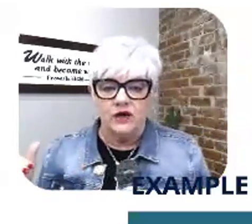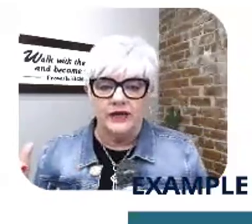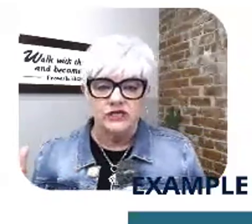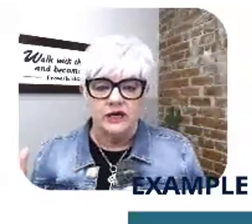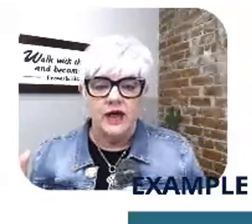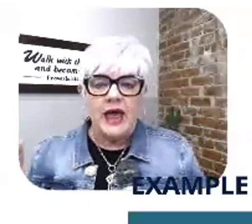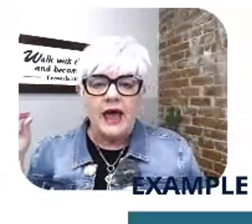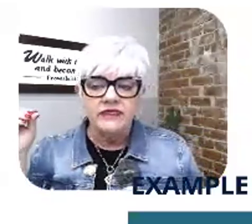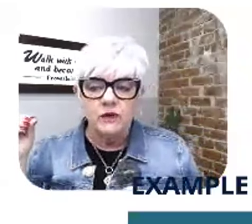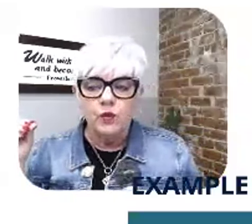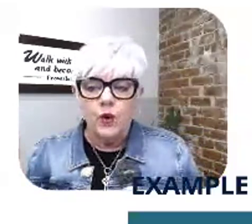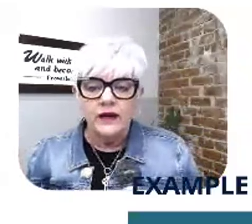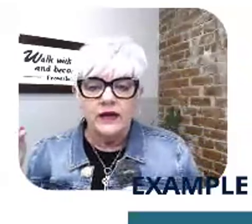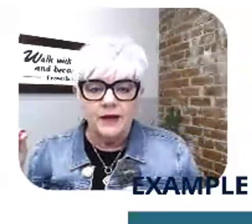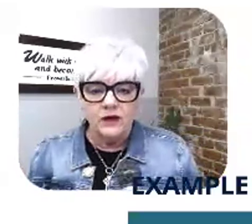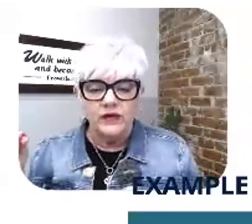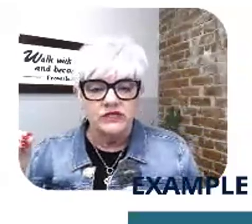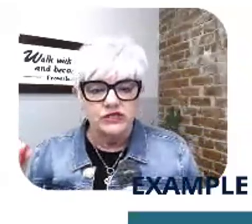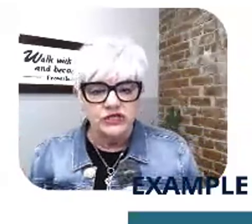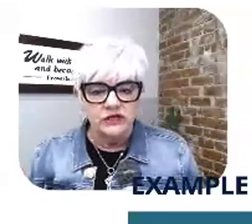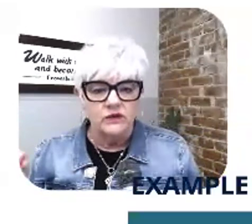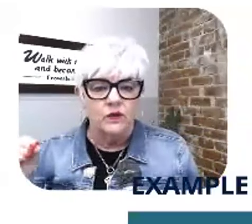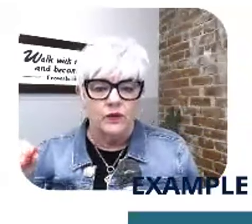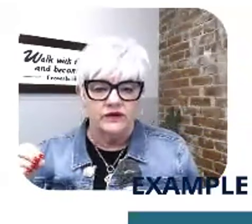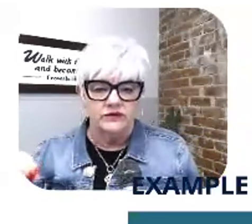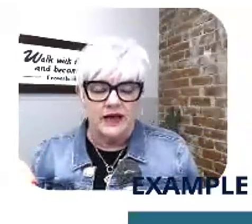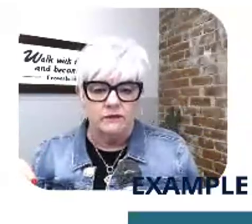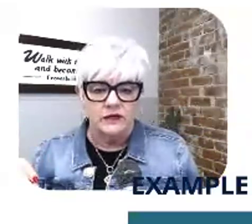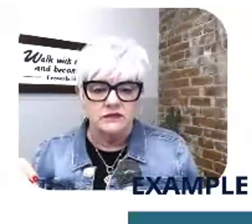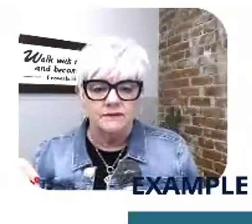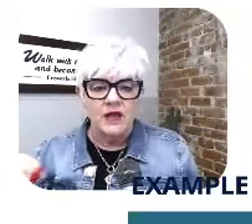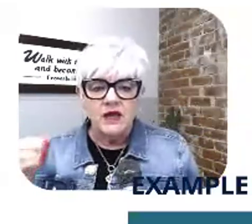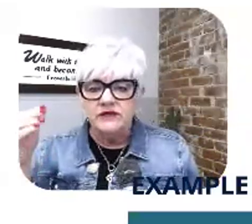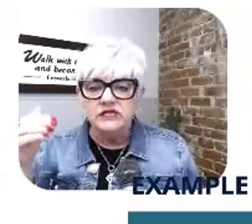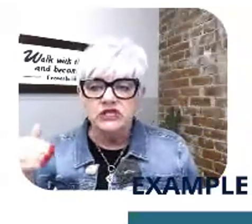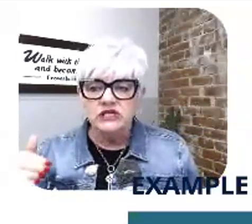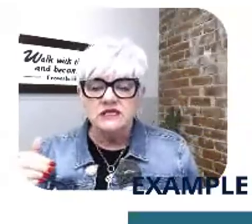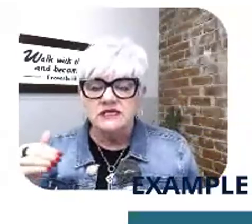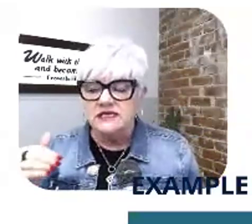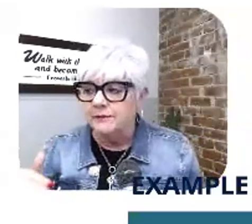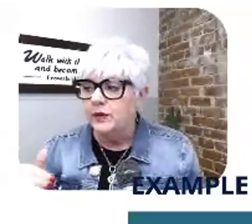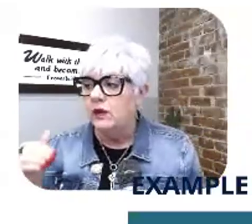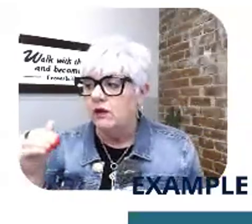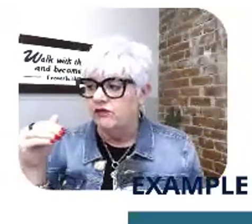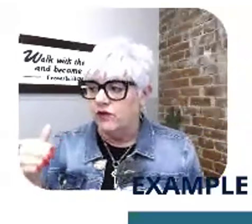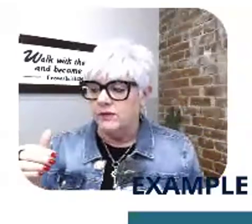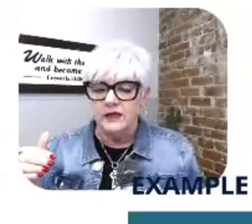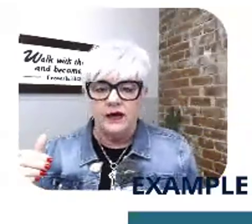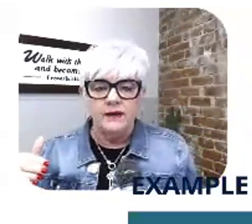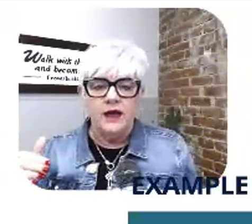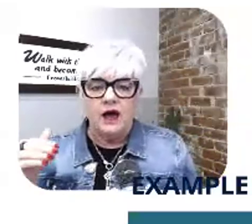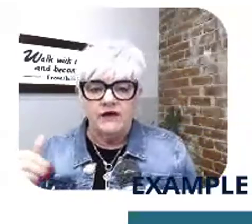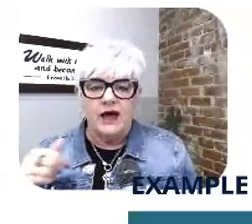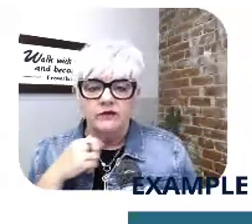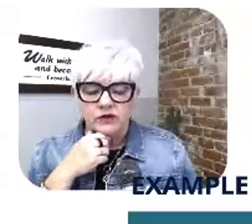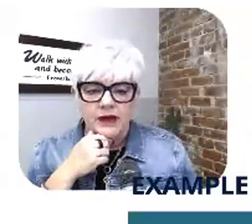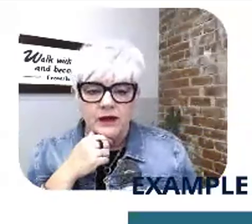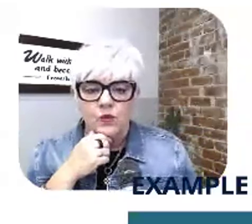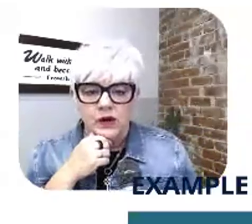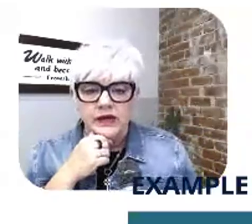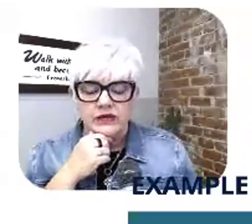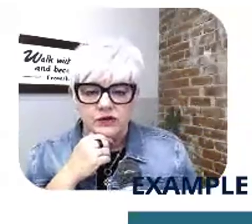the equation? And then what am I going to do with those hours? And this is just a simple formula of how